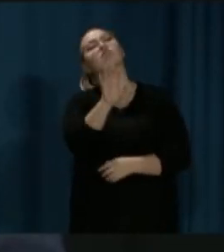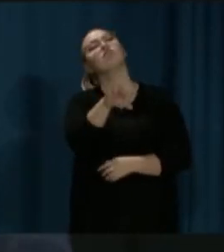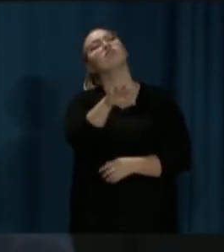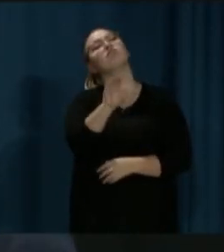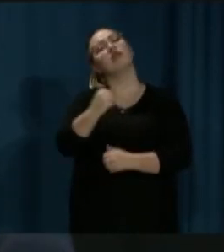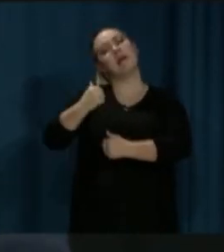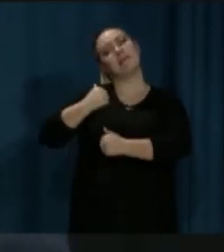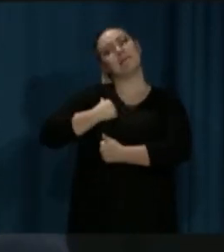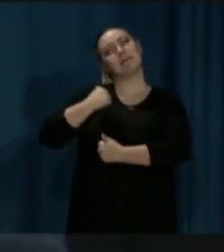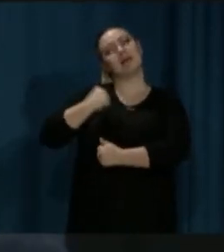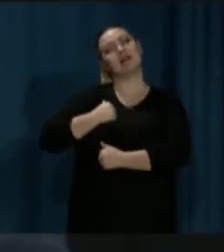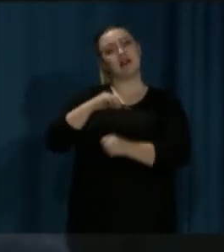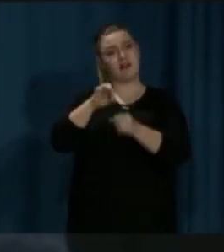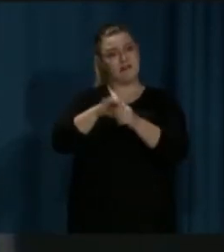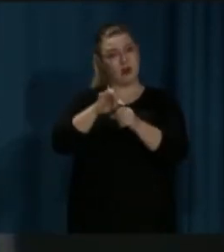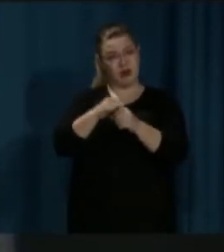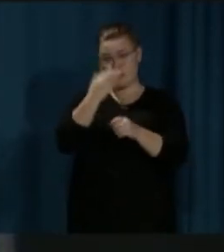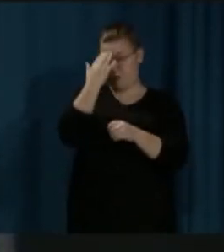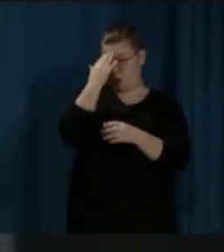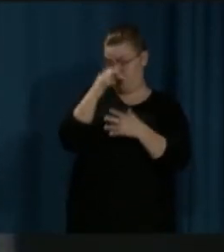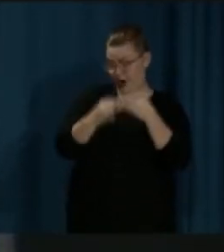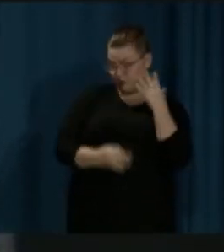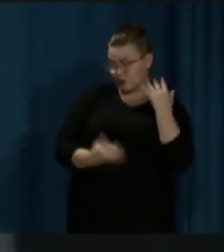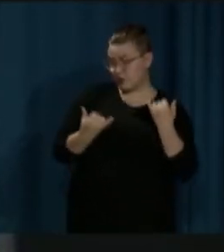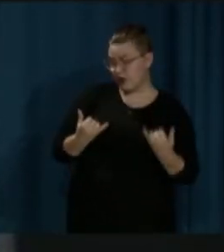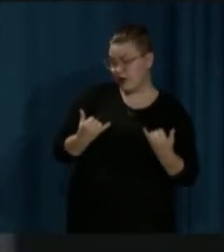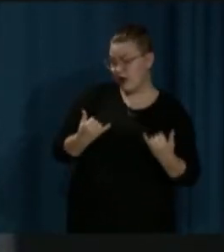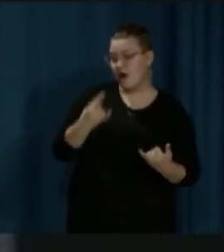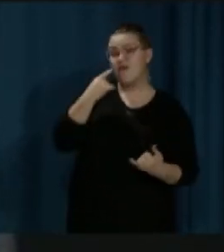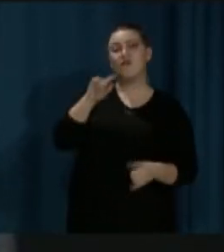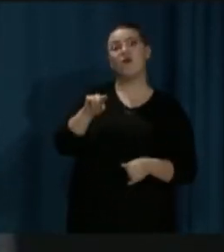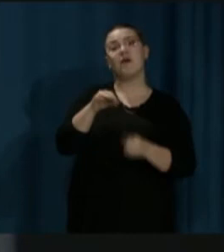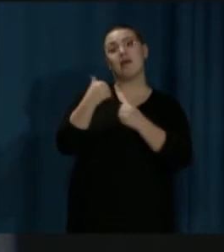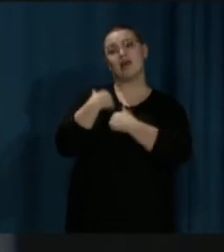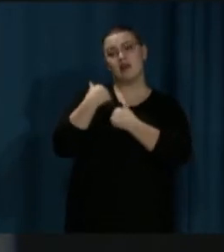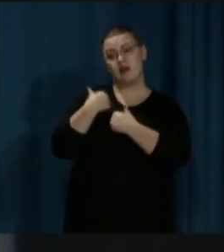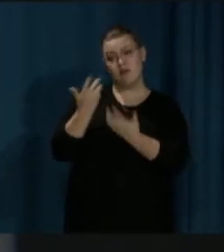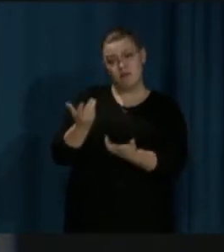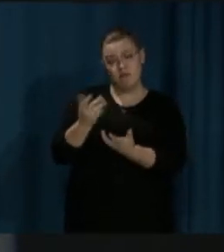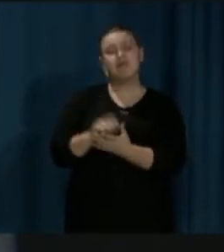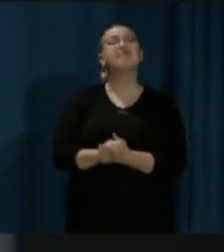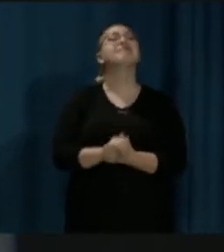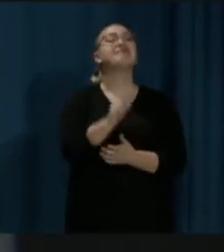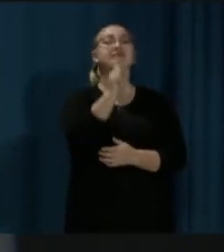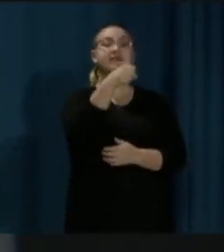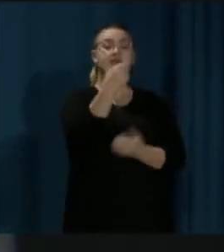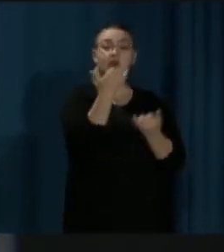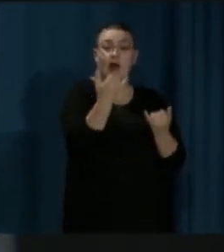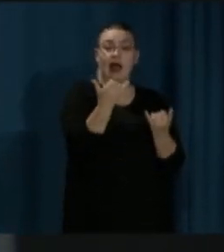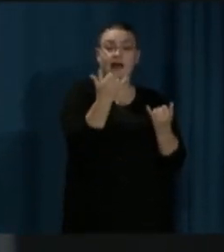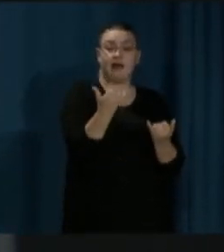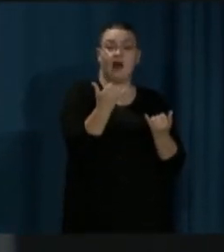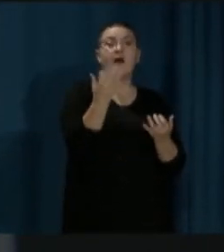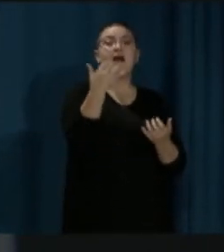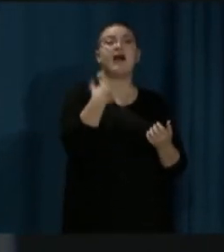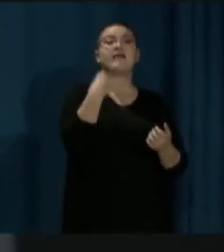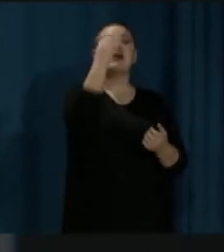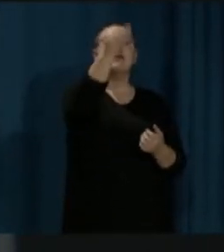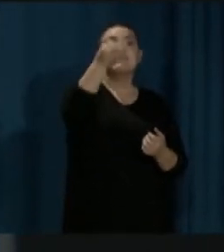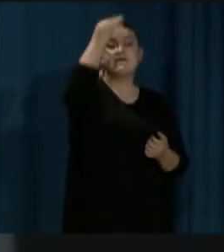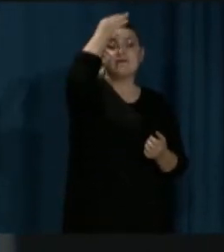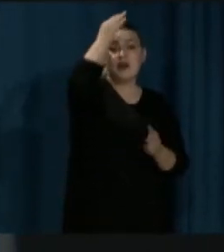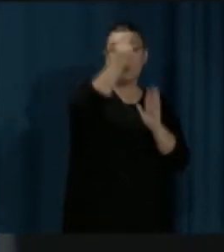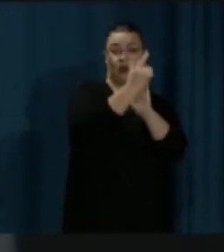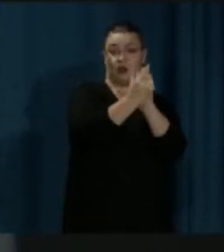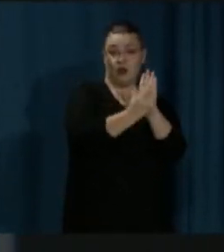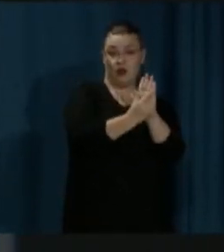Here we are in Dayton, Ohio, right? Right. So there is there's federal law that actually mandates that